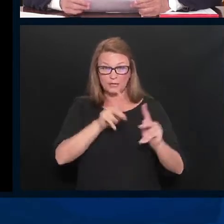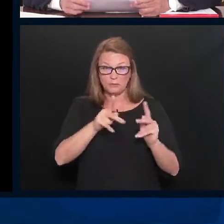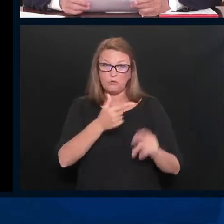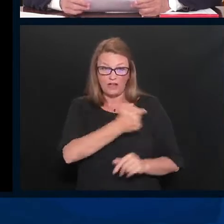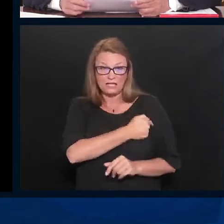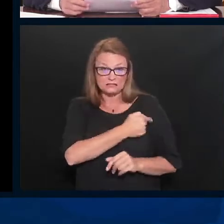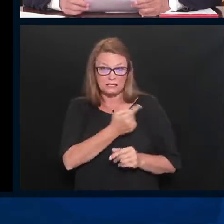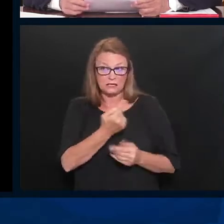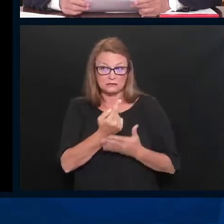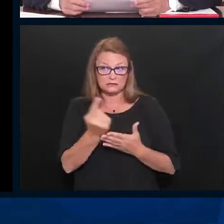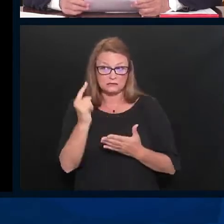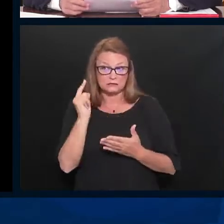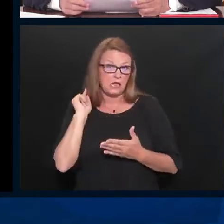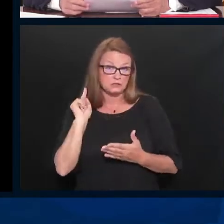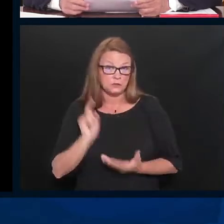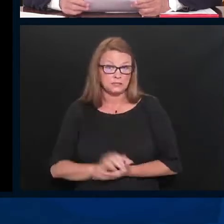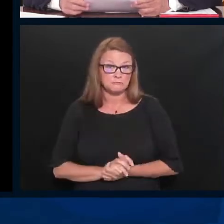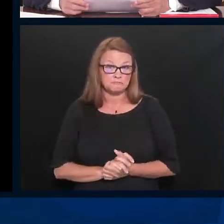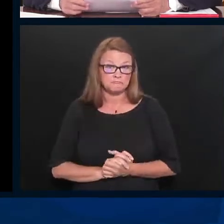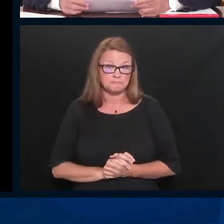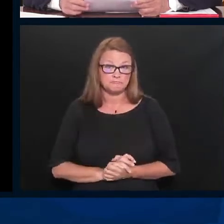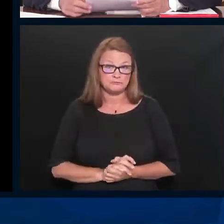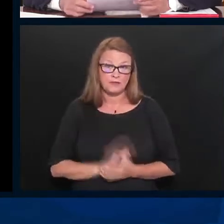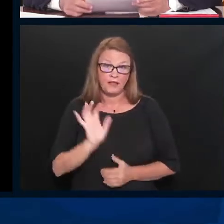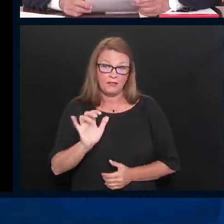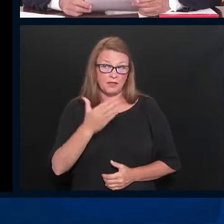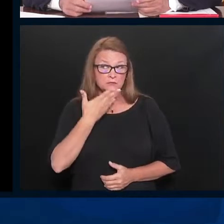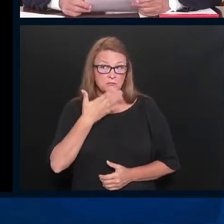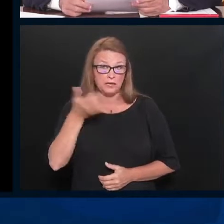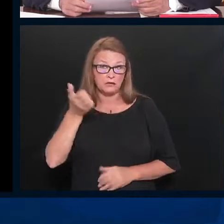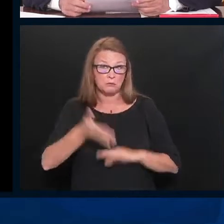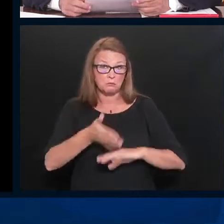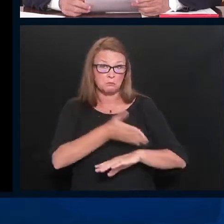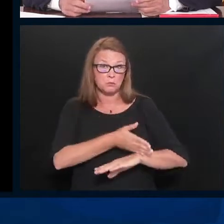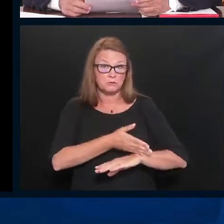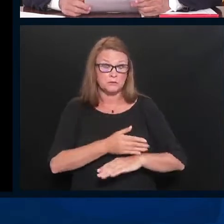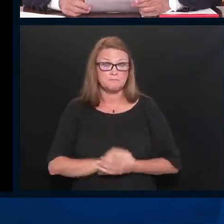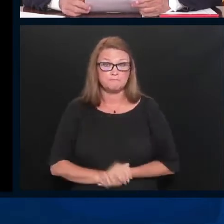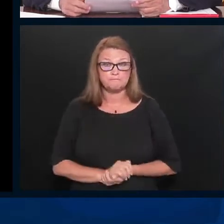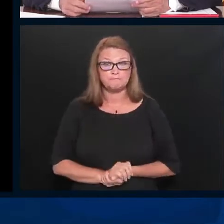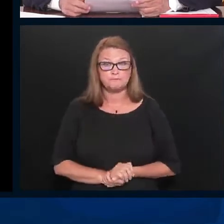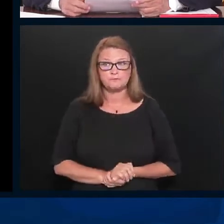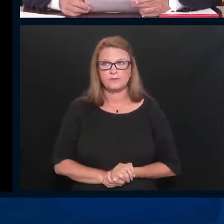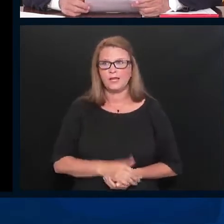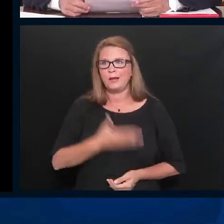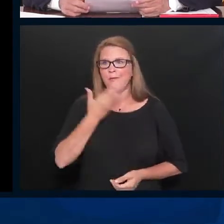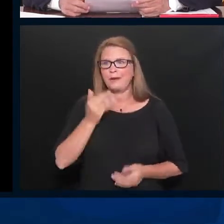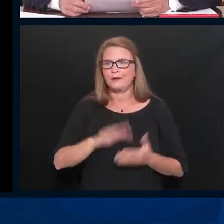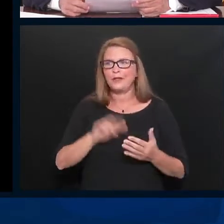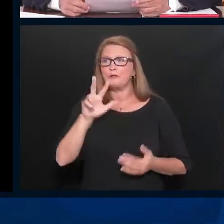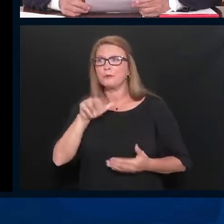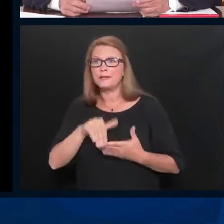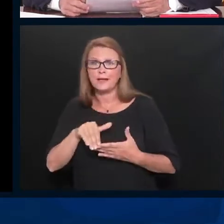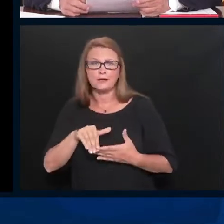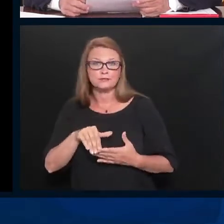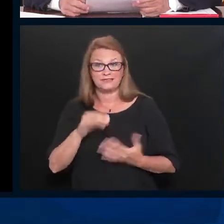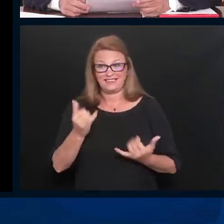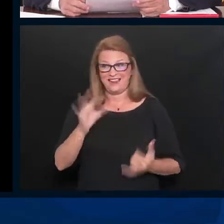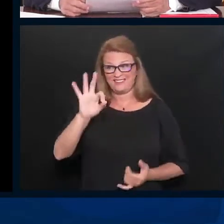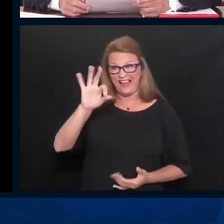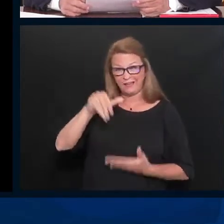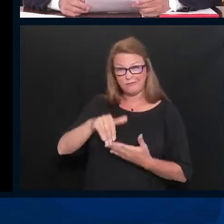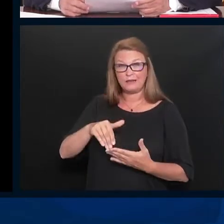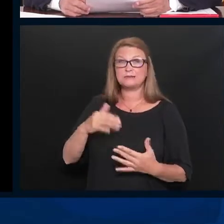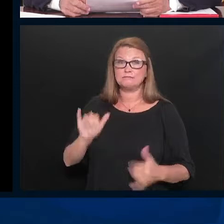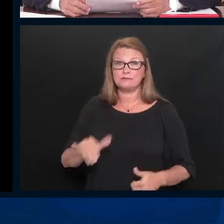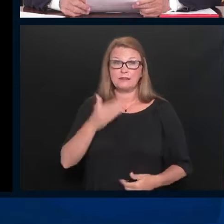pretty good. That's a whole heck of a lot better than looking at it and it being 3,400 or 4,200 or something like that. But 9,400